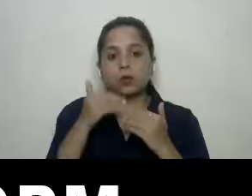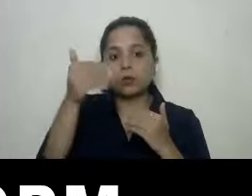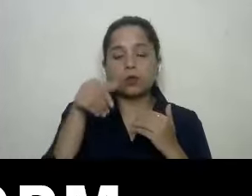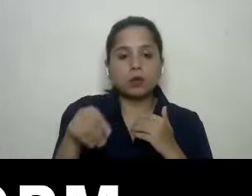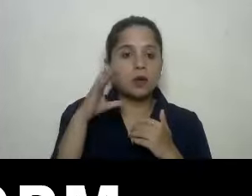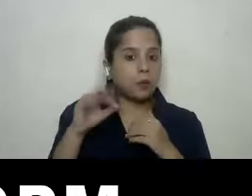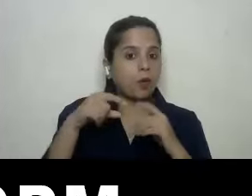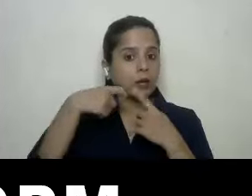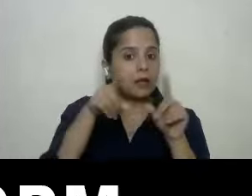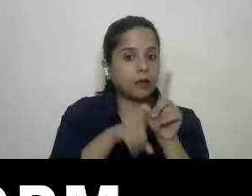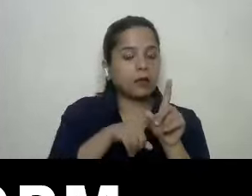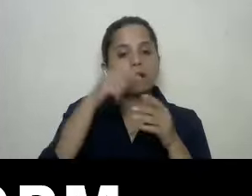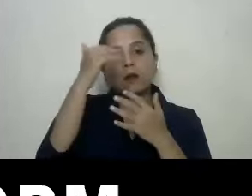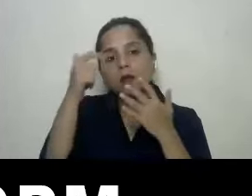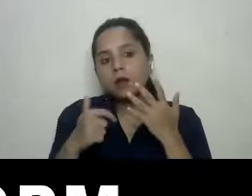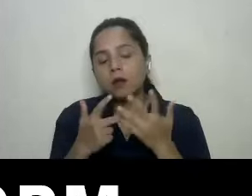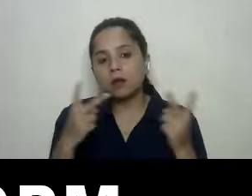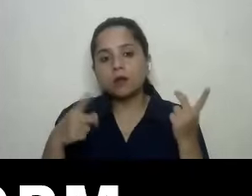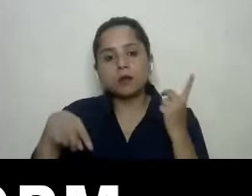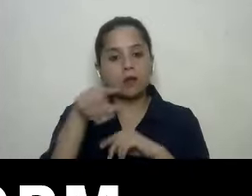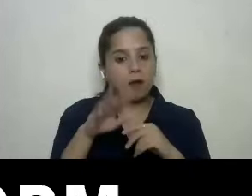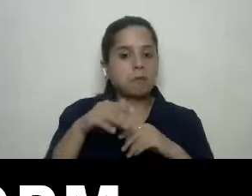of the TED platform,